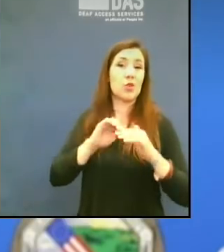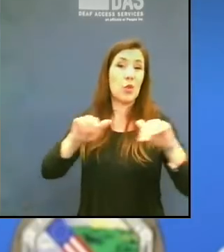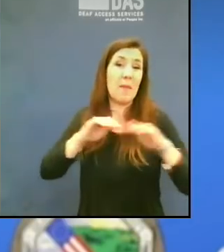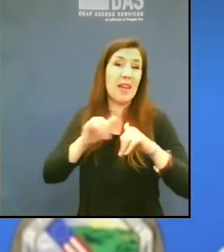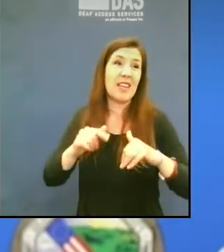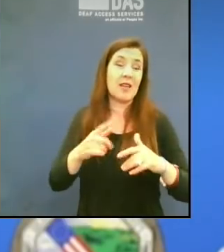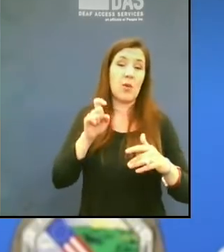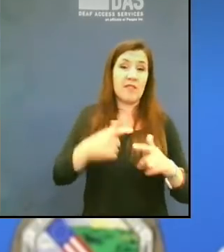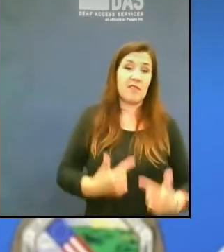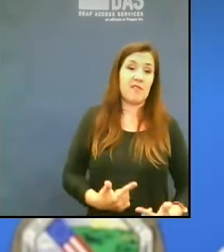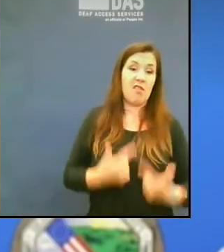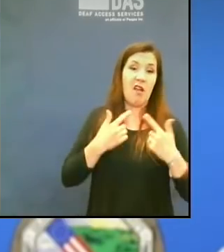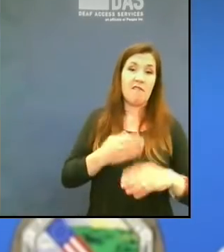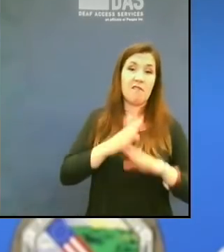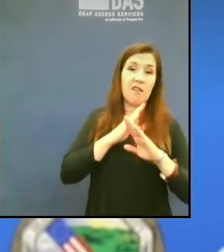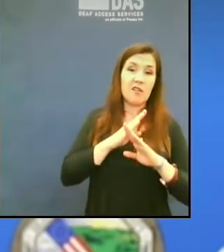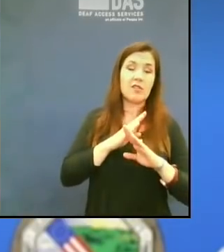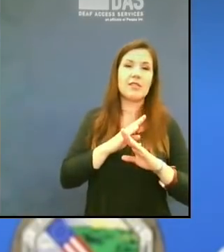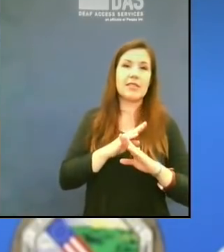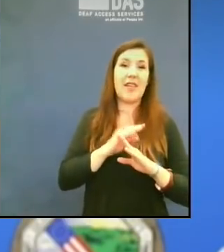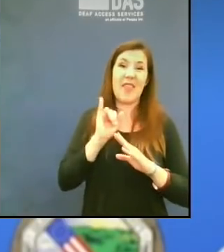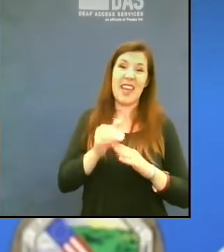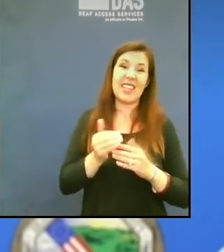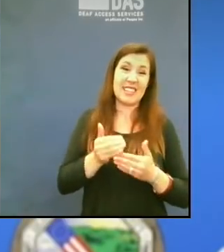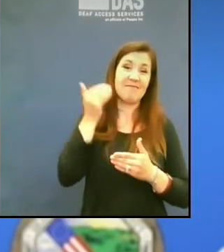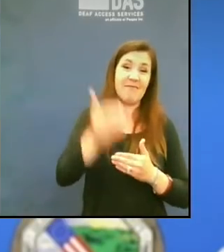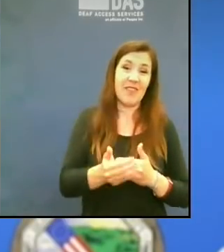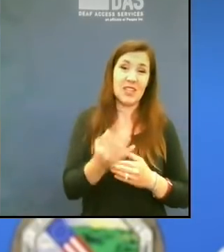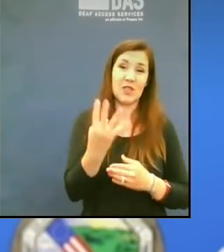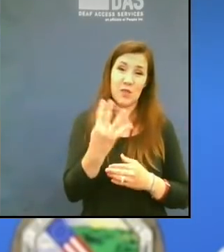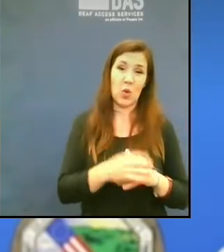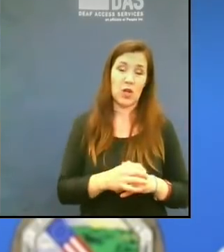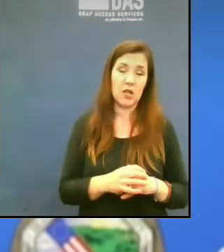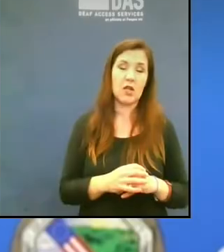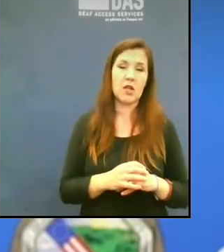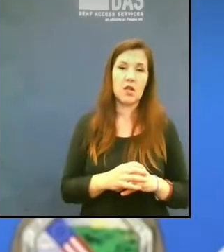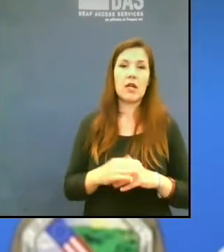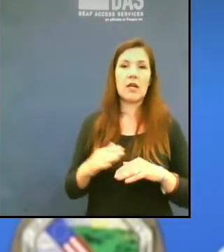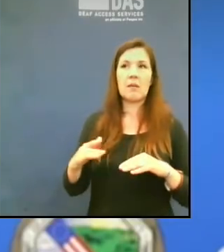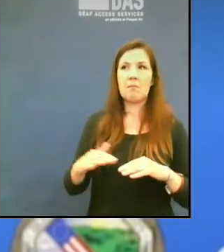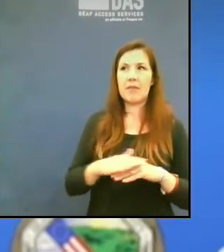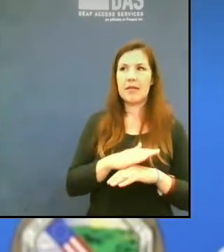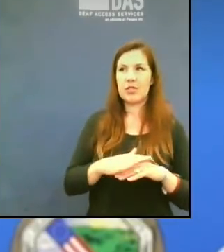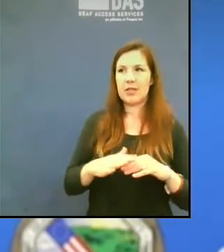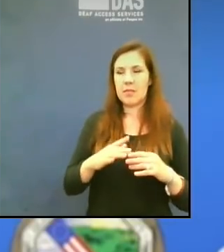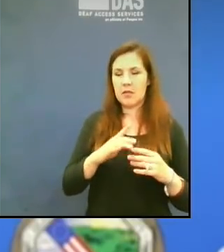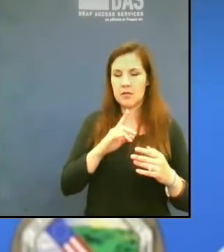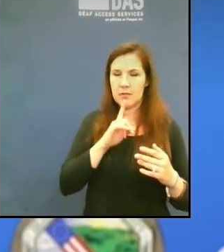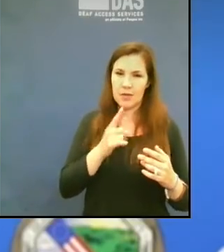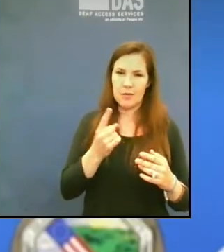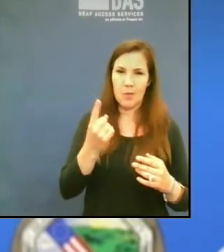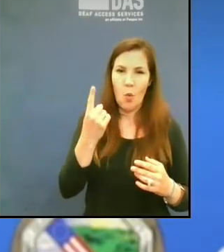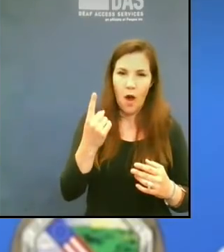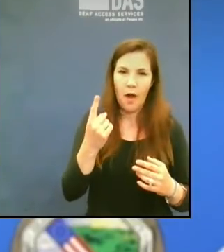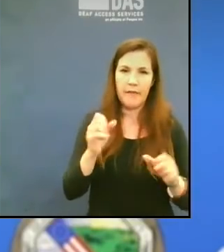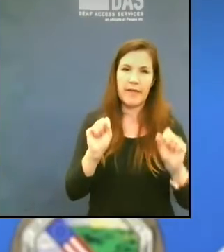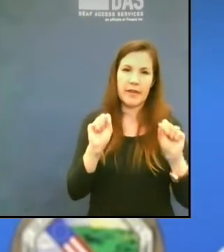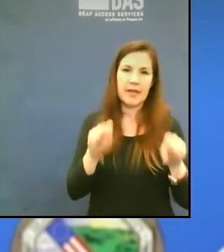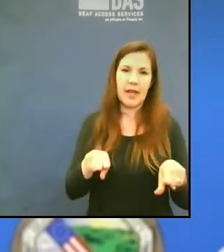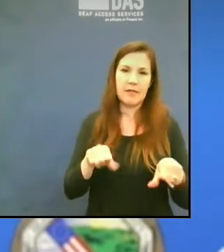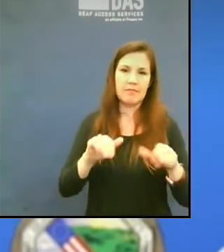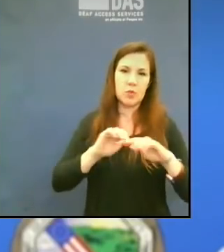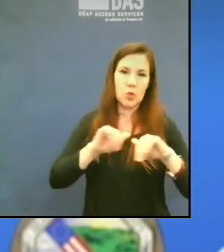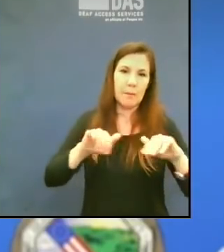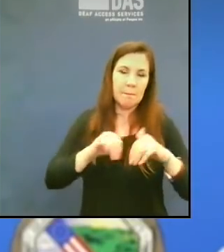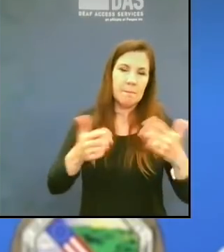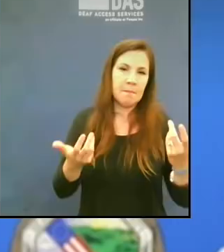would not happen at least till phase 4 is implemented. The beaches there's only really one county beach that is a swimmable or a nice